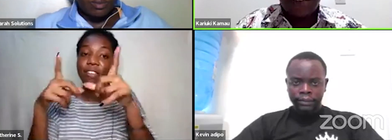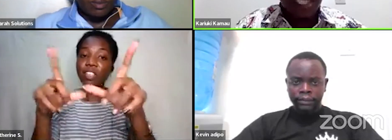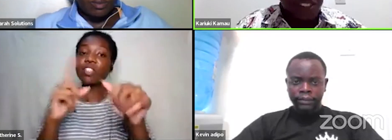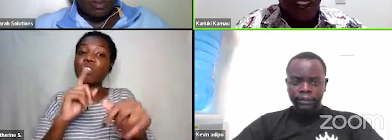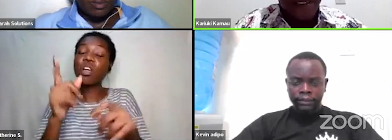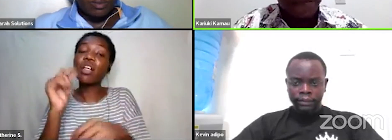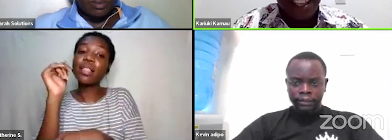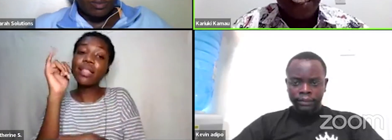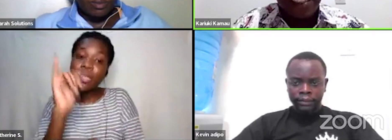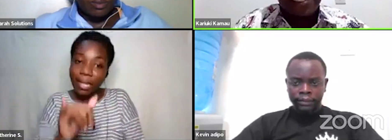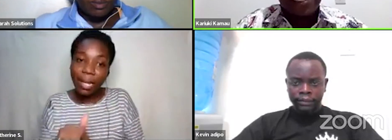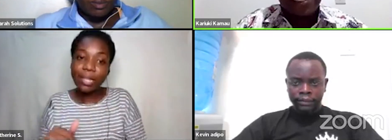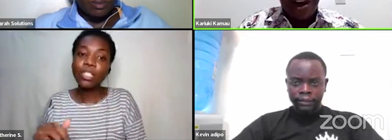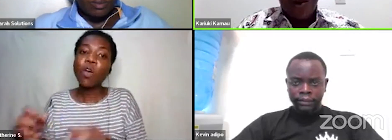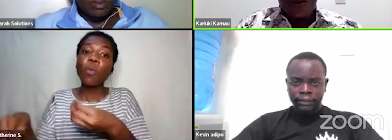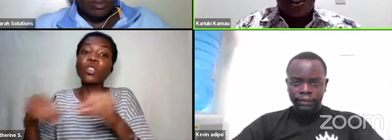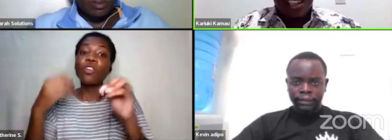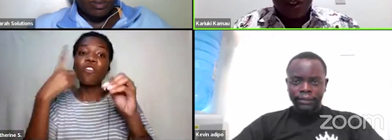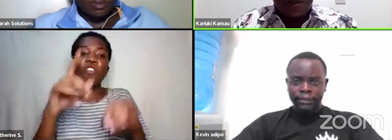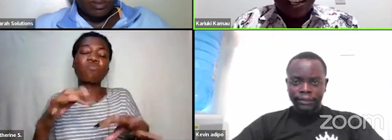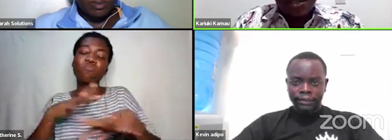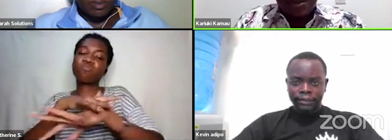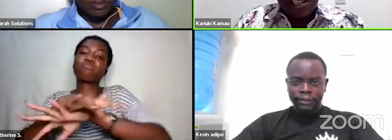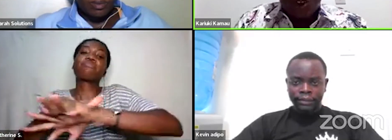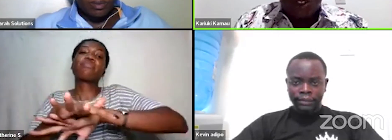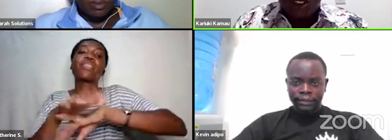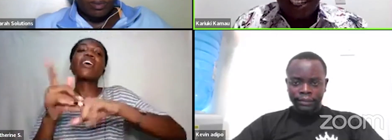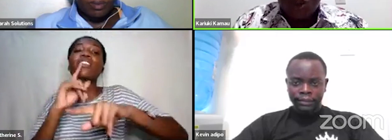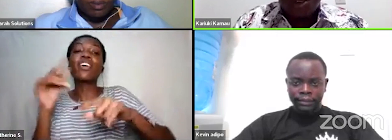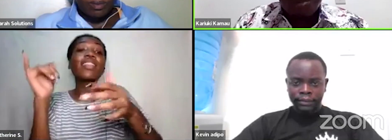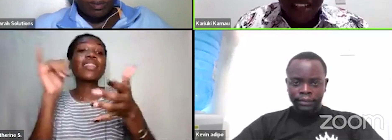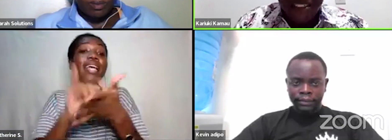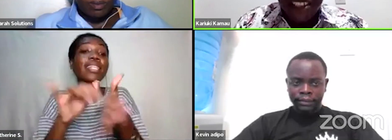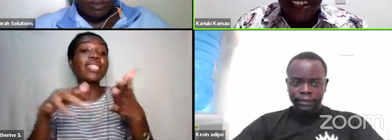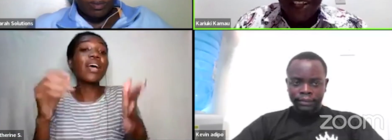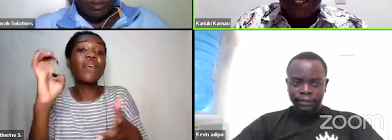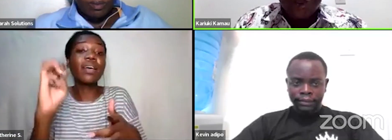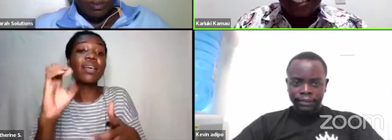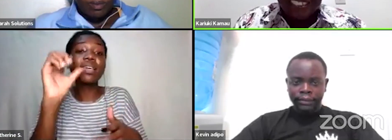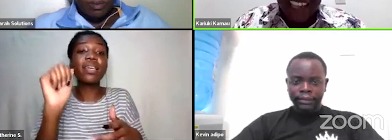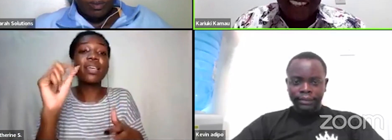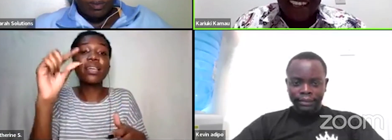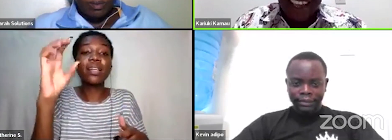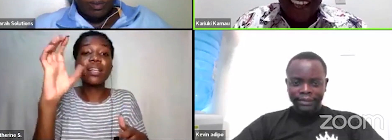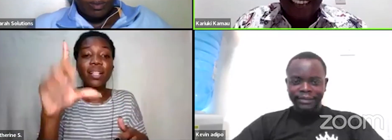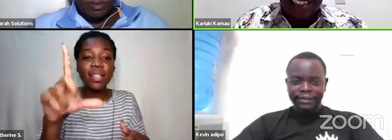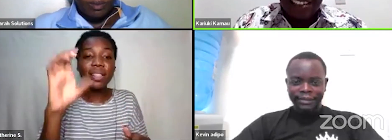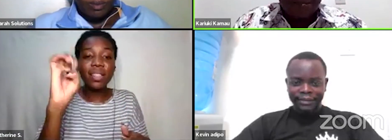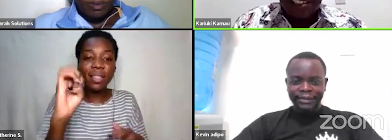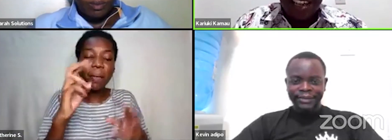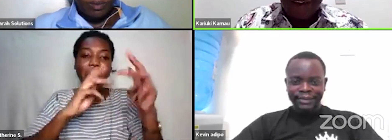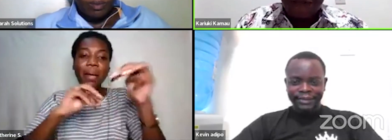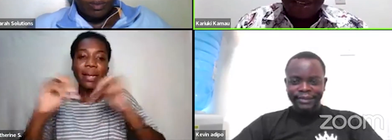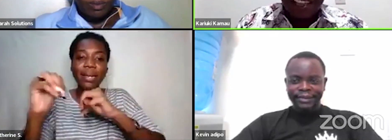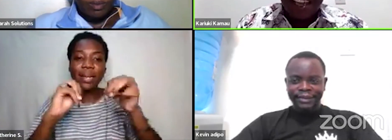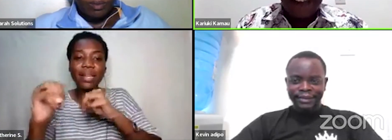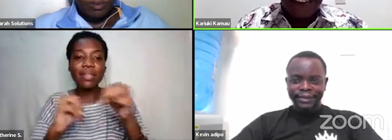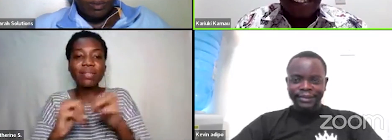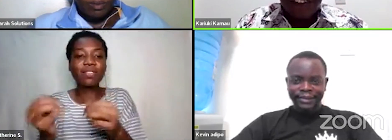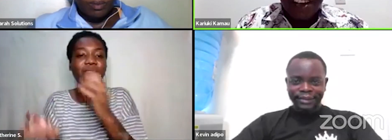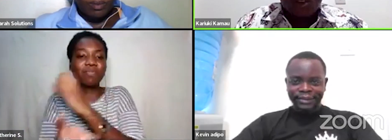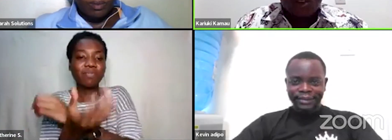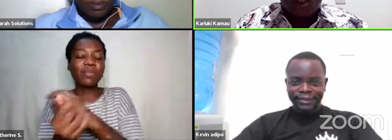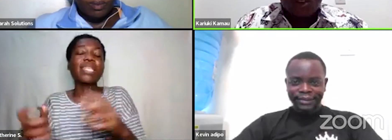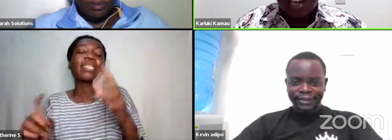to diversify. This is how Ego Management Consultant was backed 2010 as a subsidiary of Masai